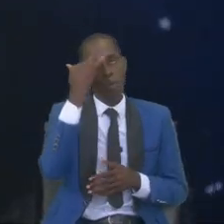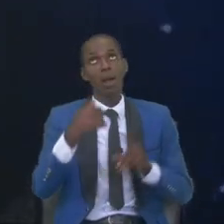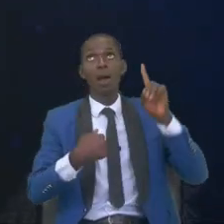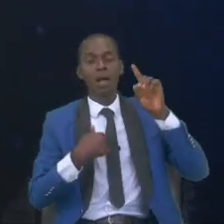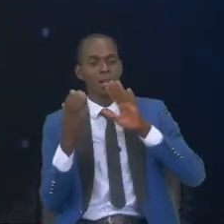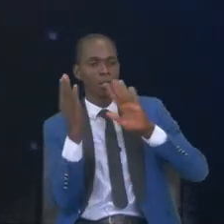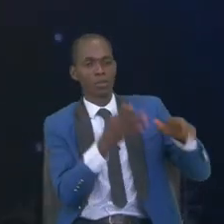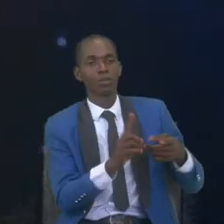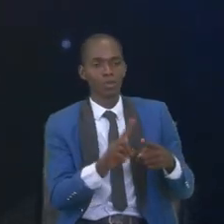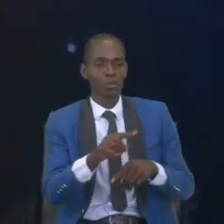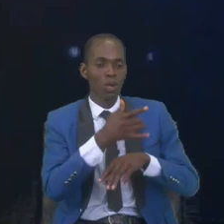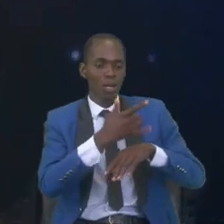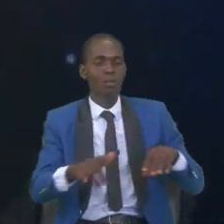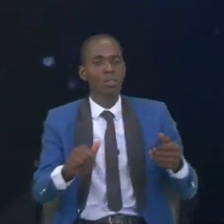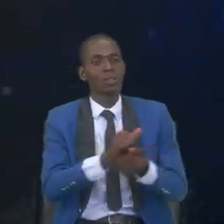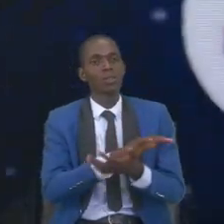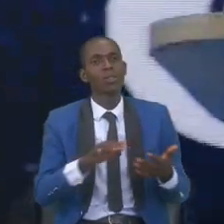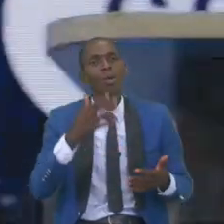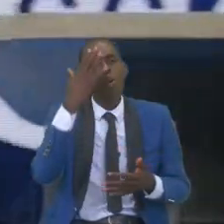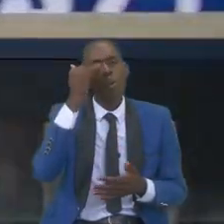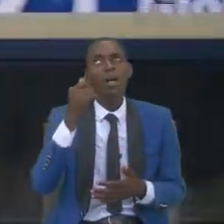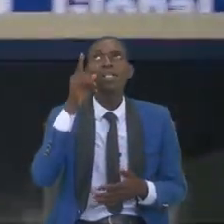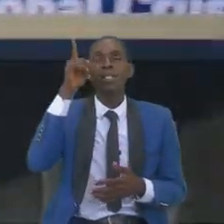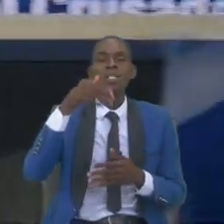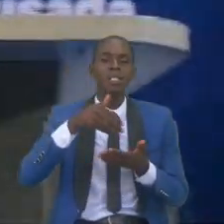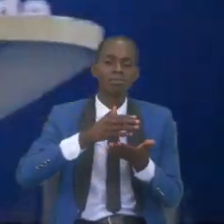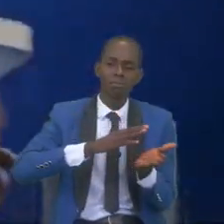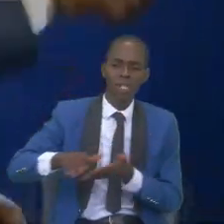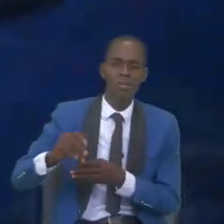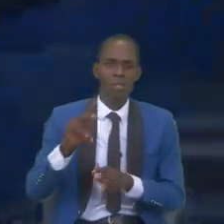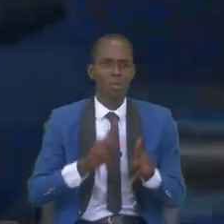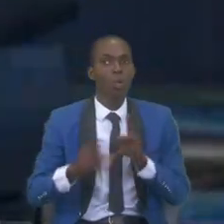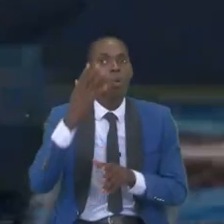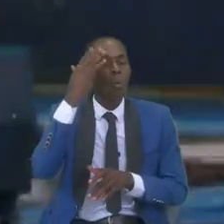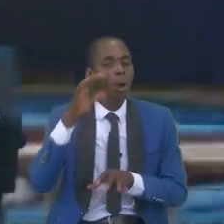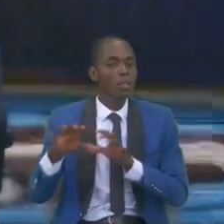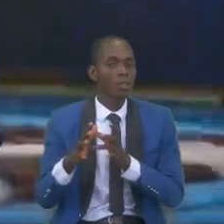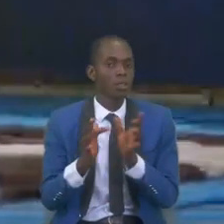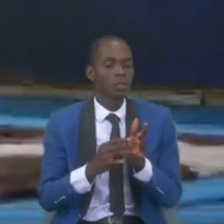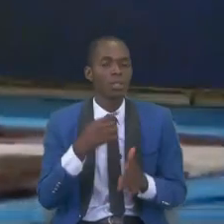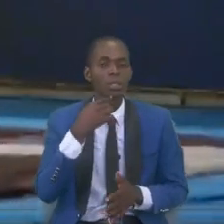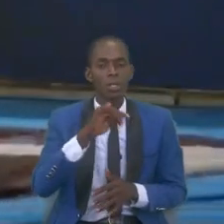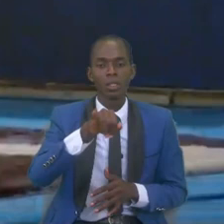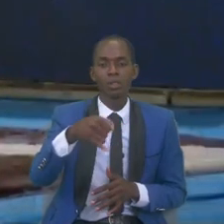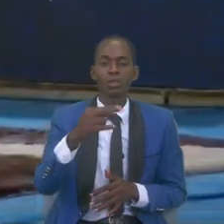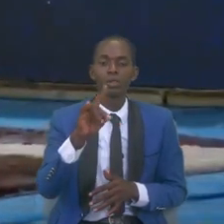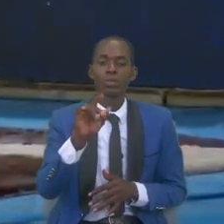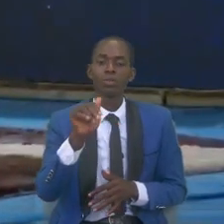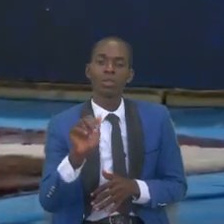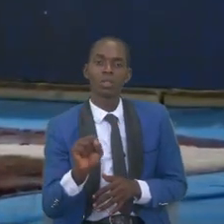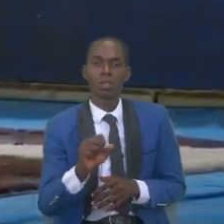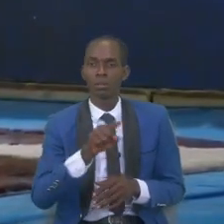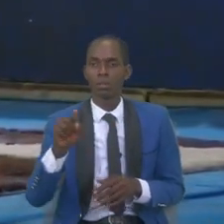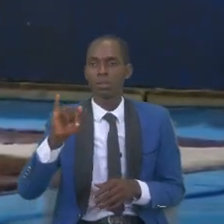rejects no one? Of course he rejects the people. What did he tell the Judas Iscariot? Do that thing you want to do, but no. Woe